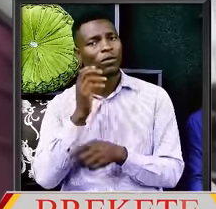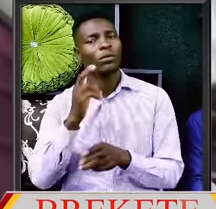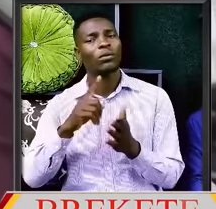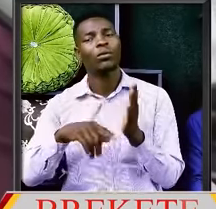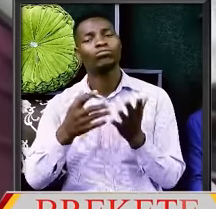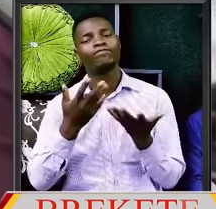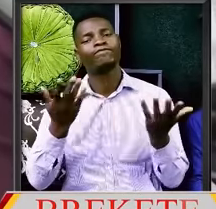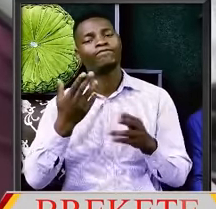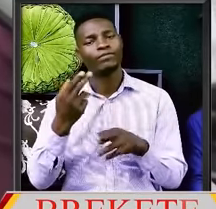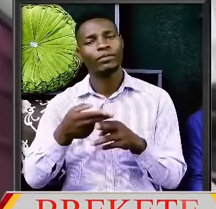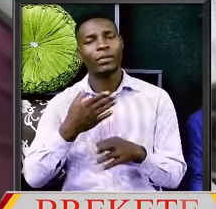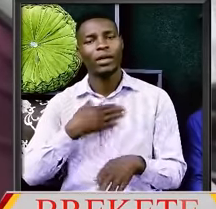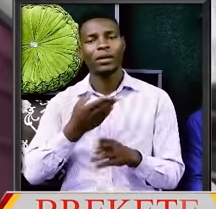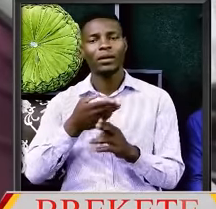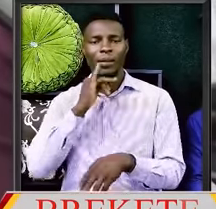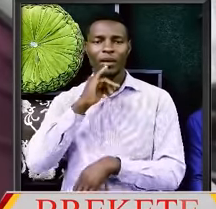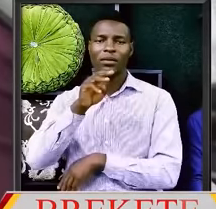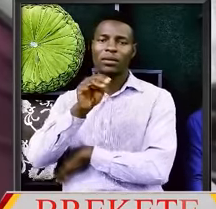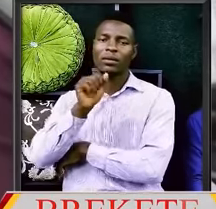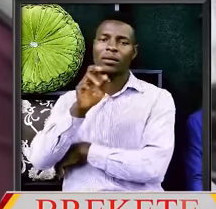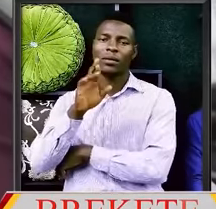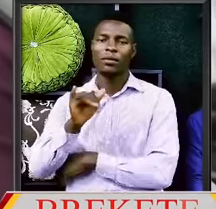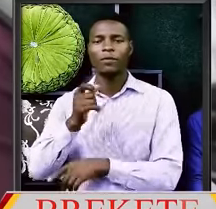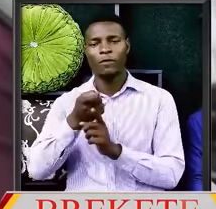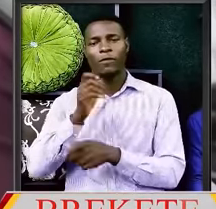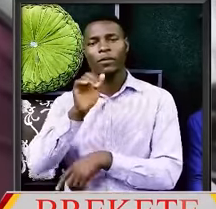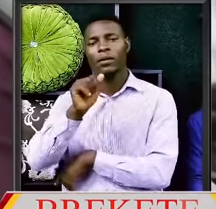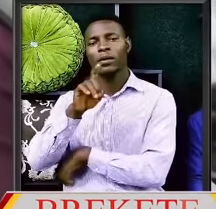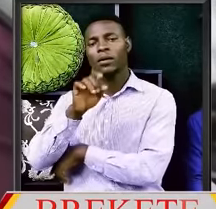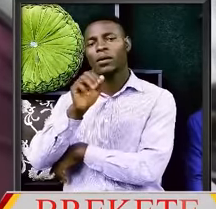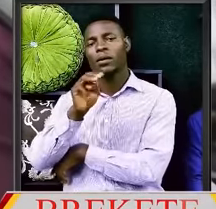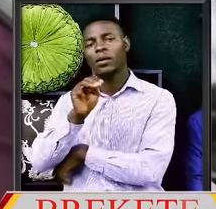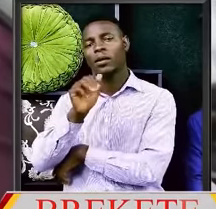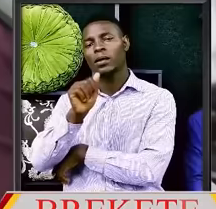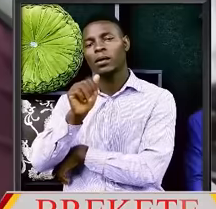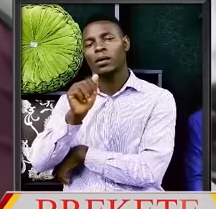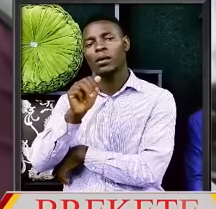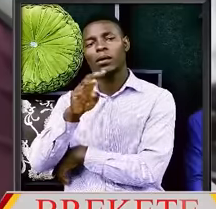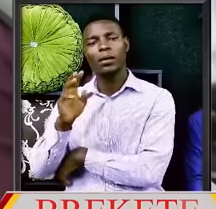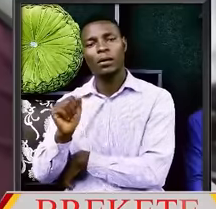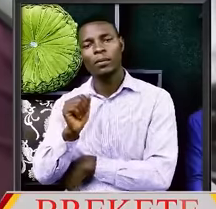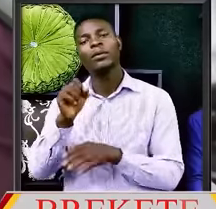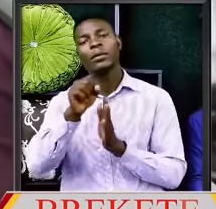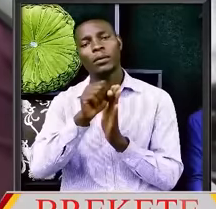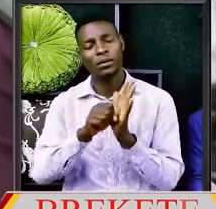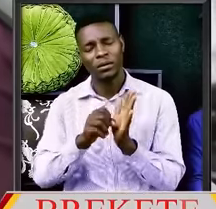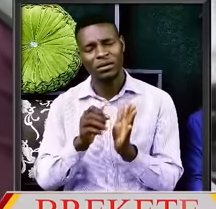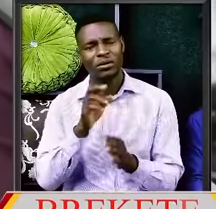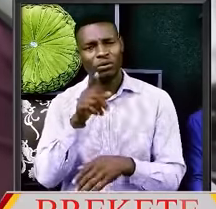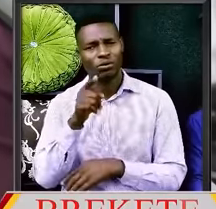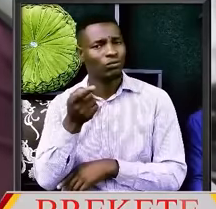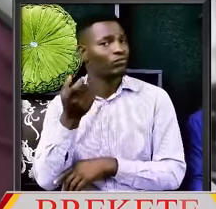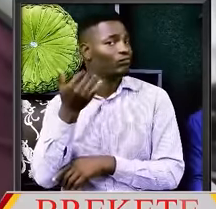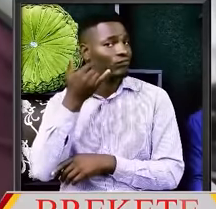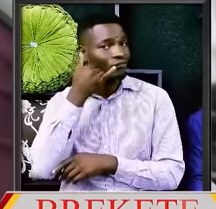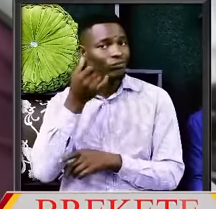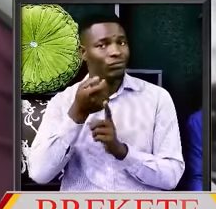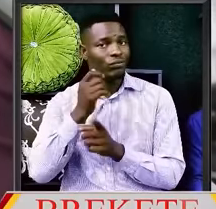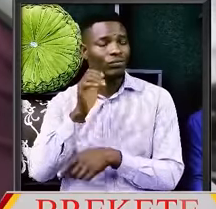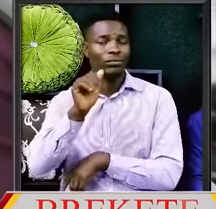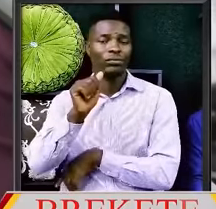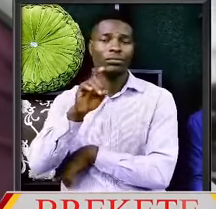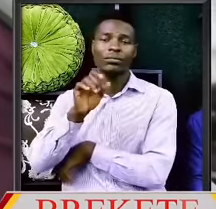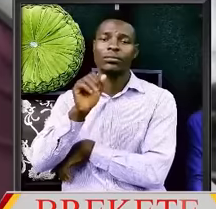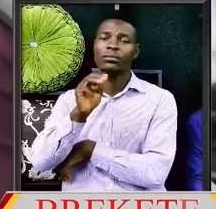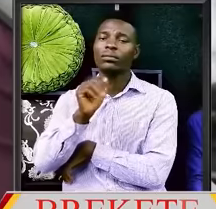My name is from Adamawa State. Mary, are you calling from Adamawa State now? Yes, yes.